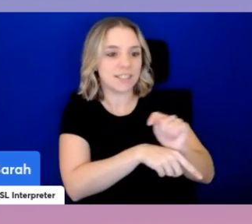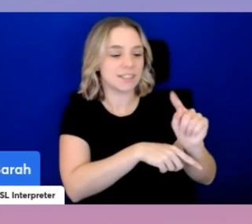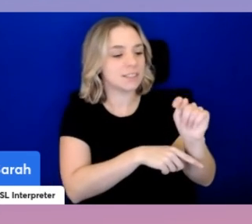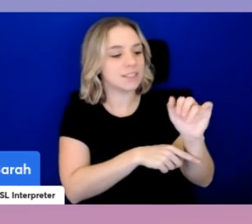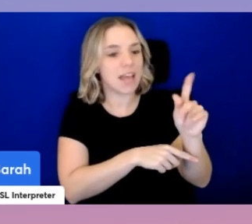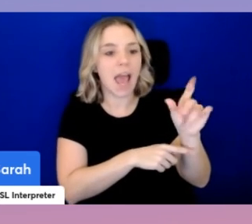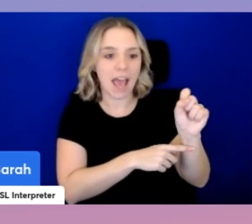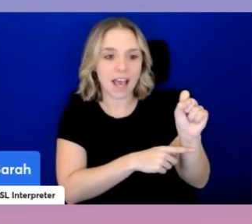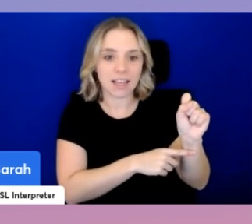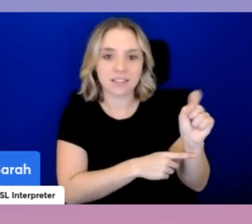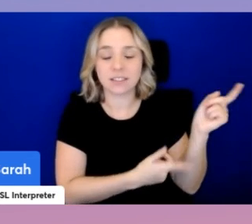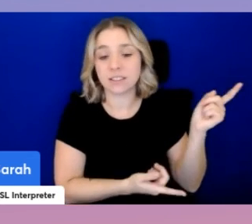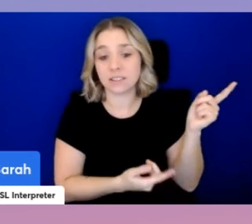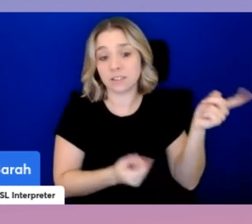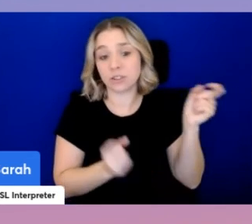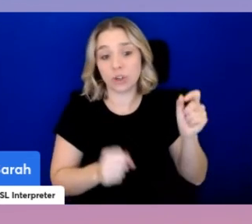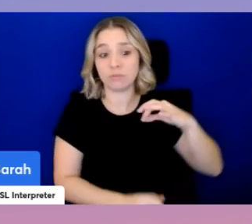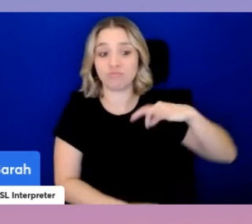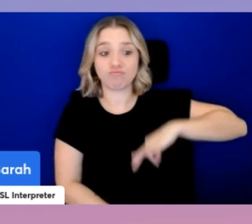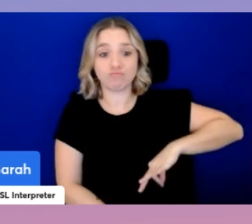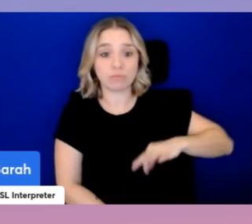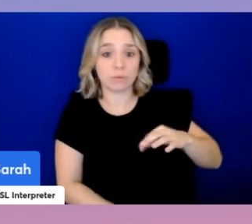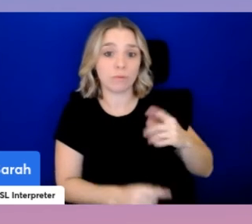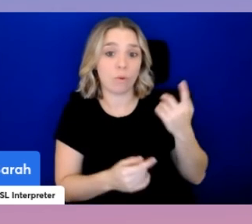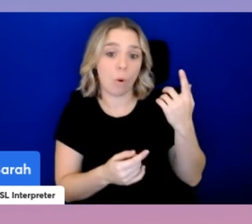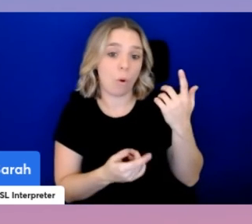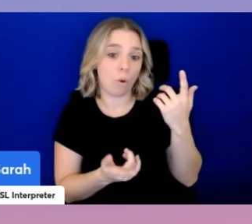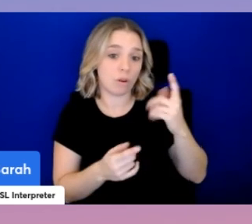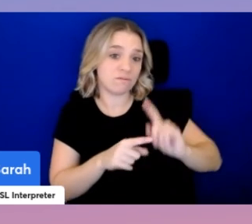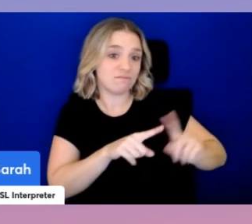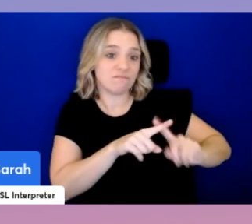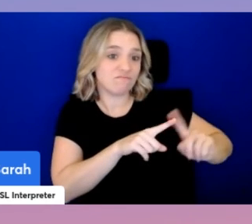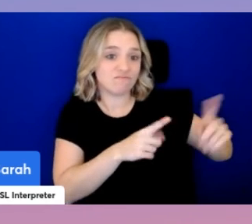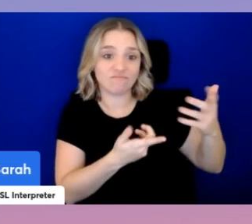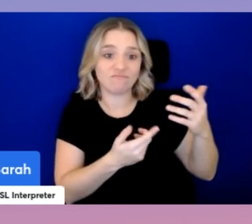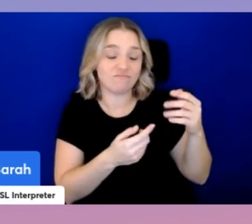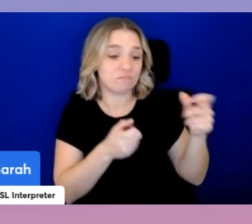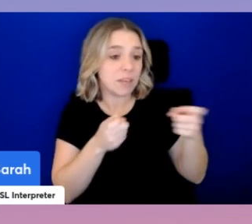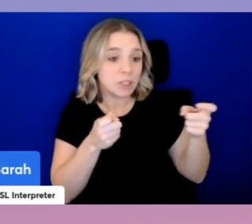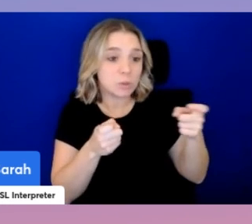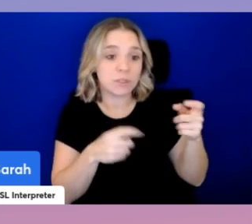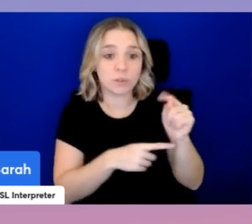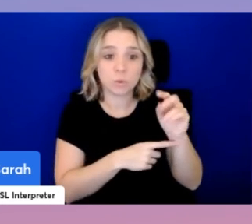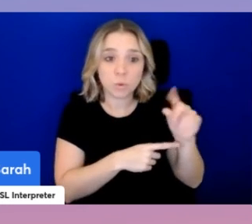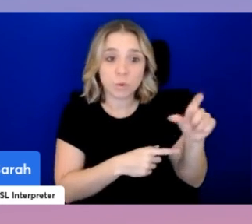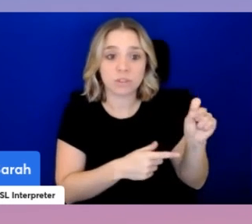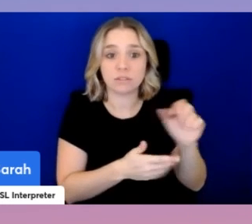other configuration management tool. In this case, I just chose Ansible.